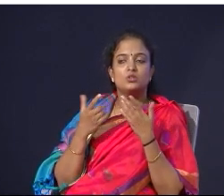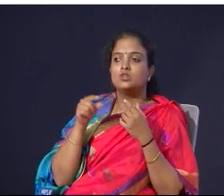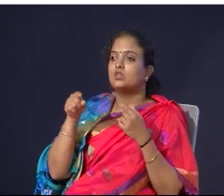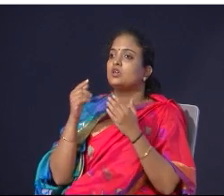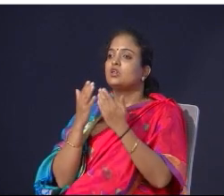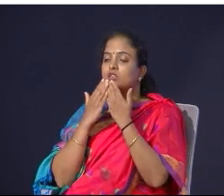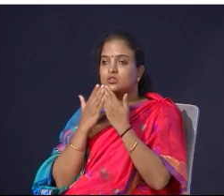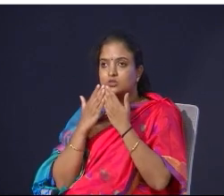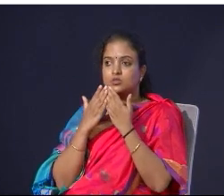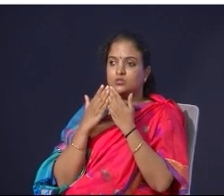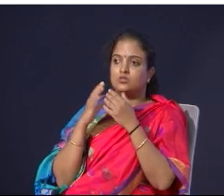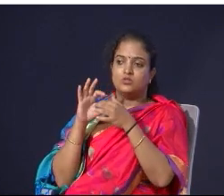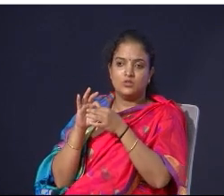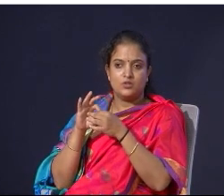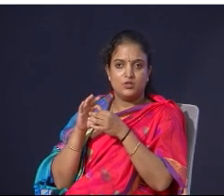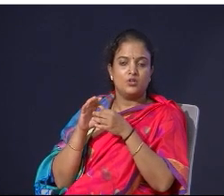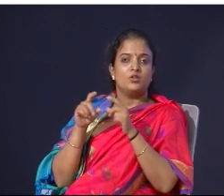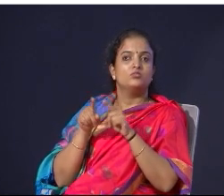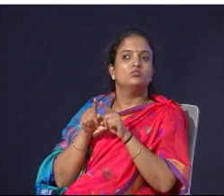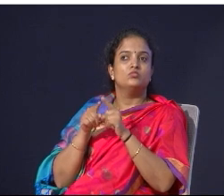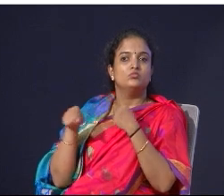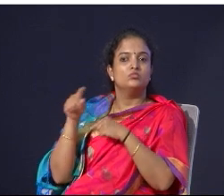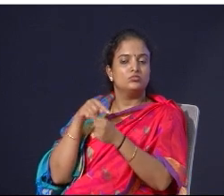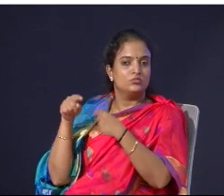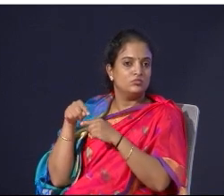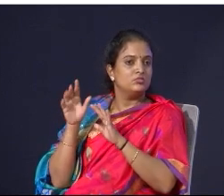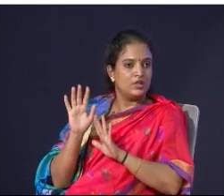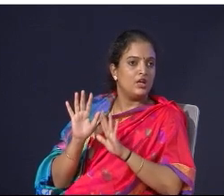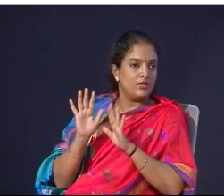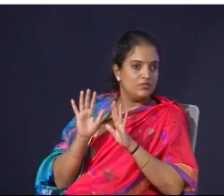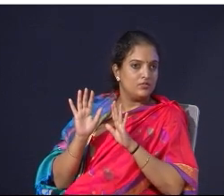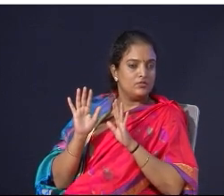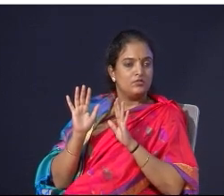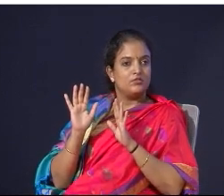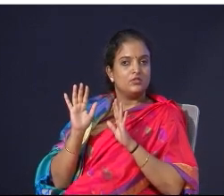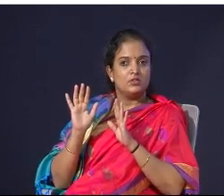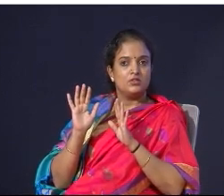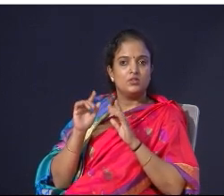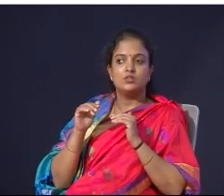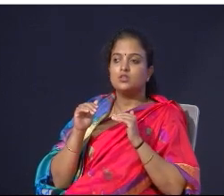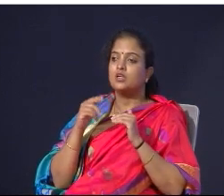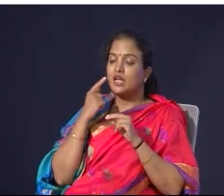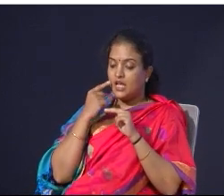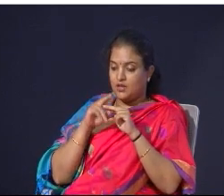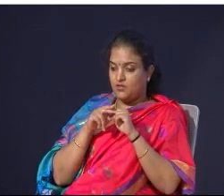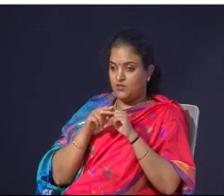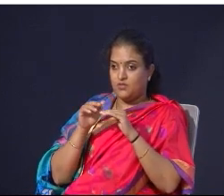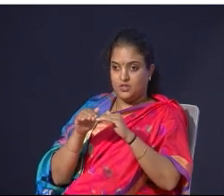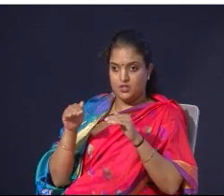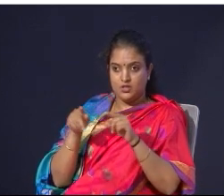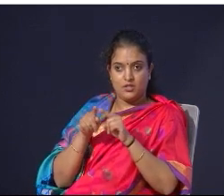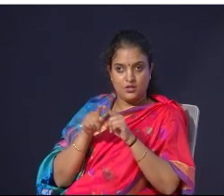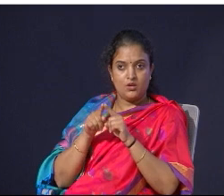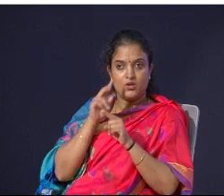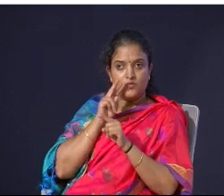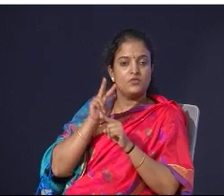Blind USA, I've taken some principles from there also. So you all must be wondering that if a child has residual vision,